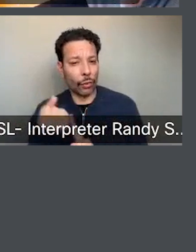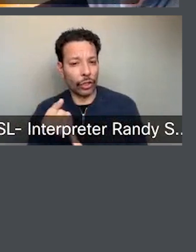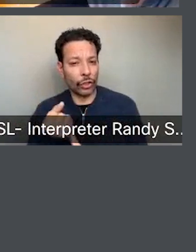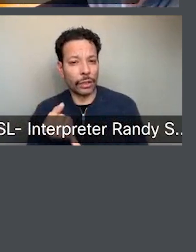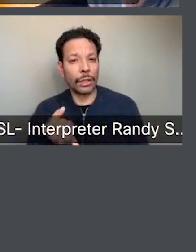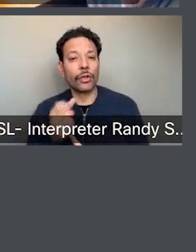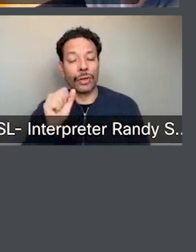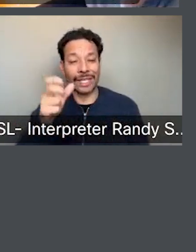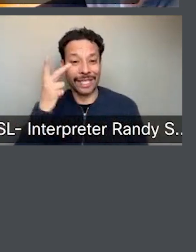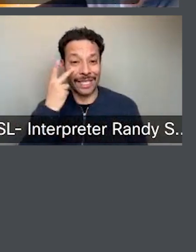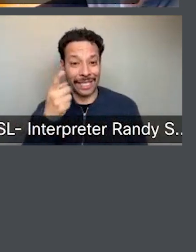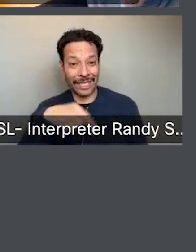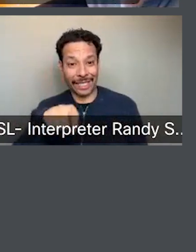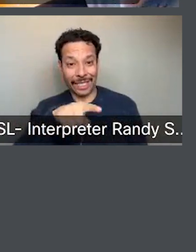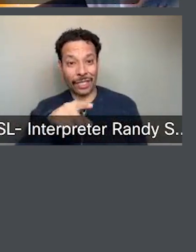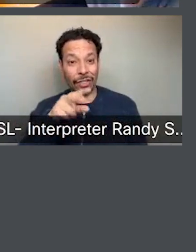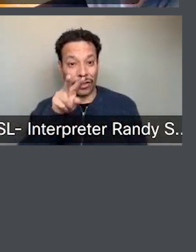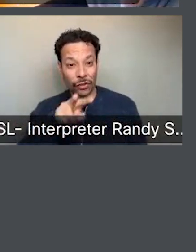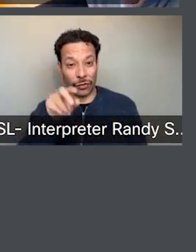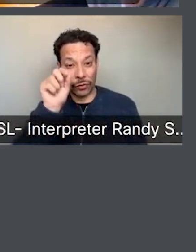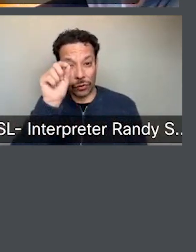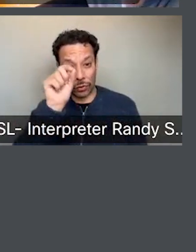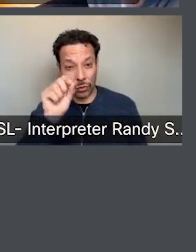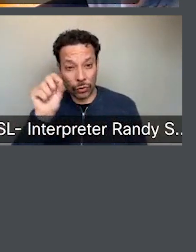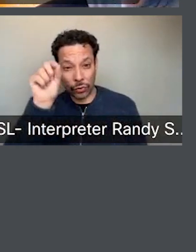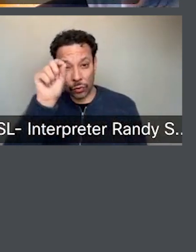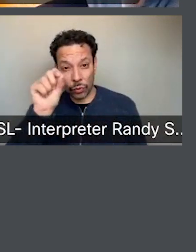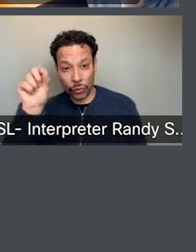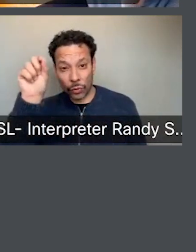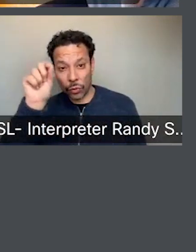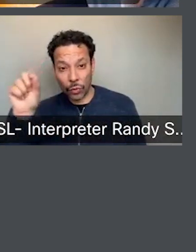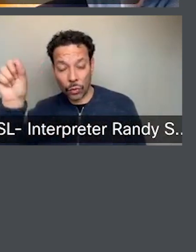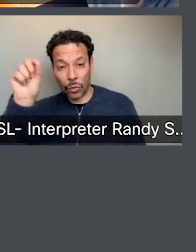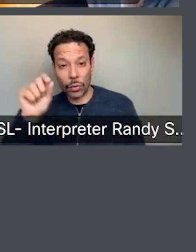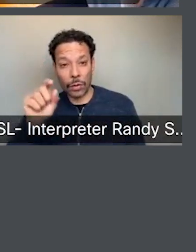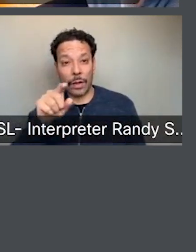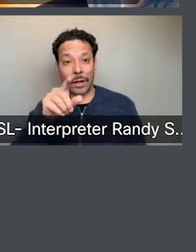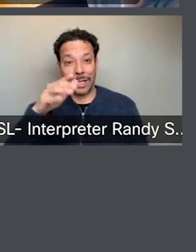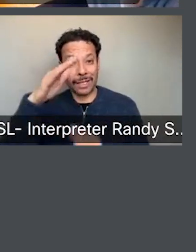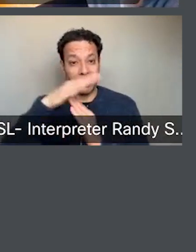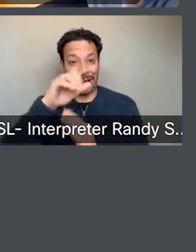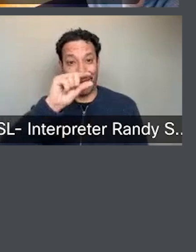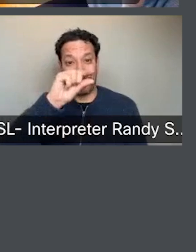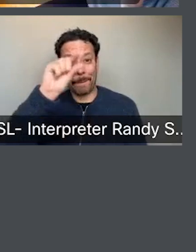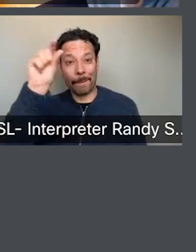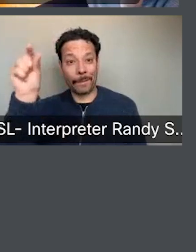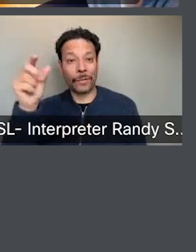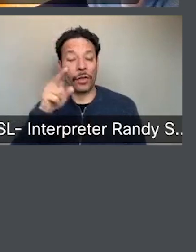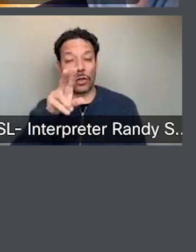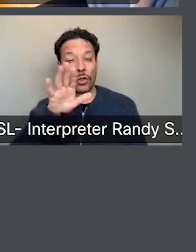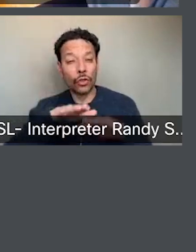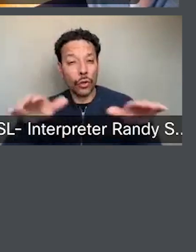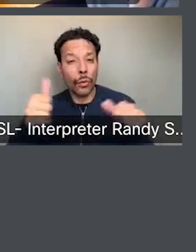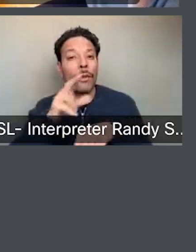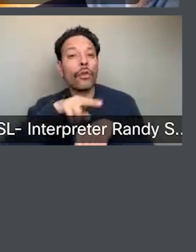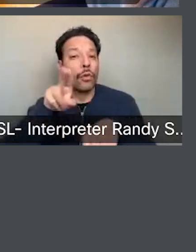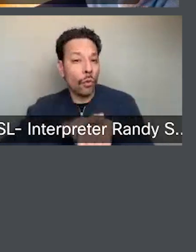see, if you look at the circles up at the top, we're looking at children with normal